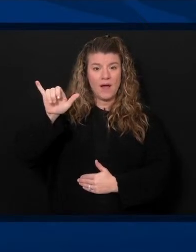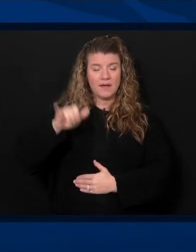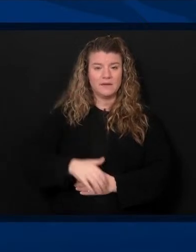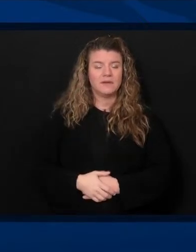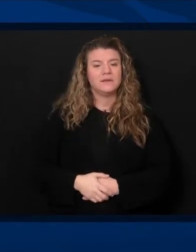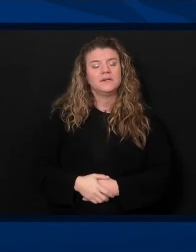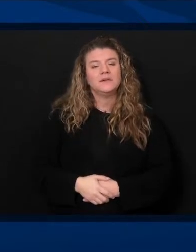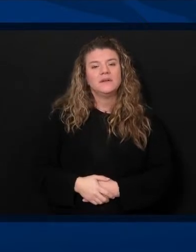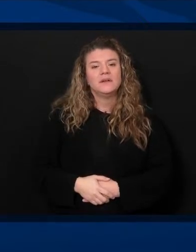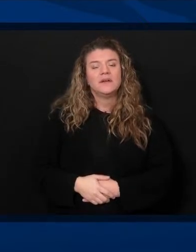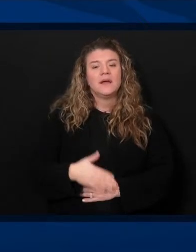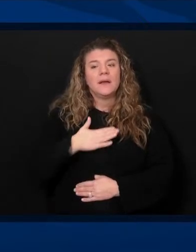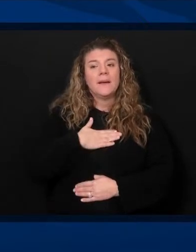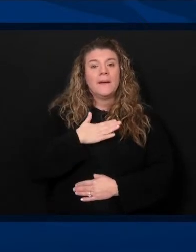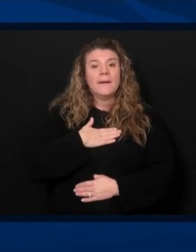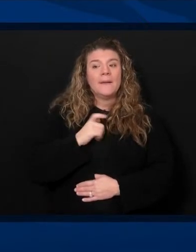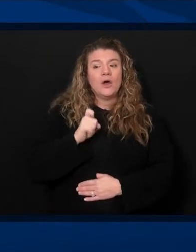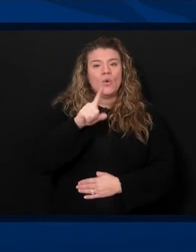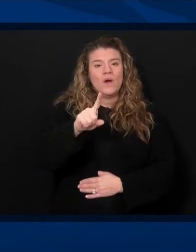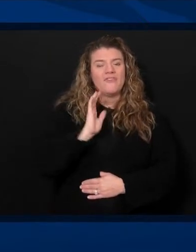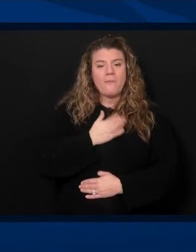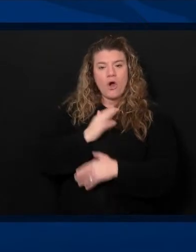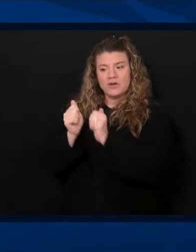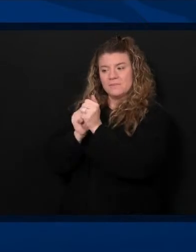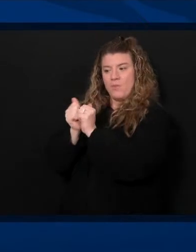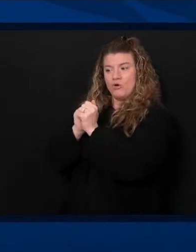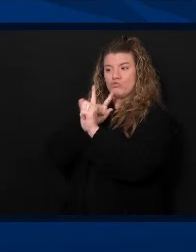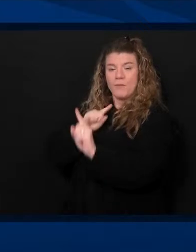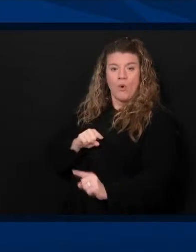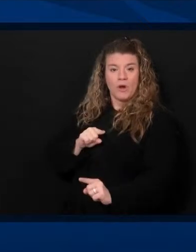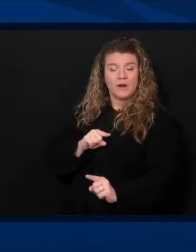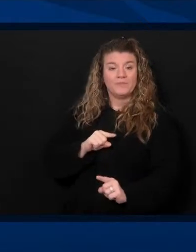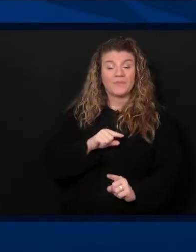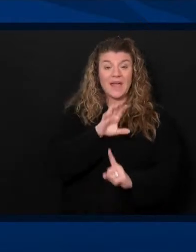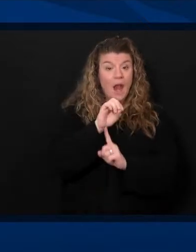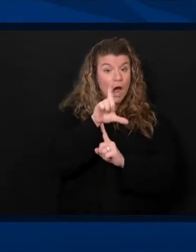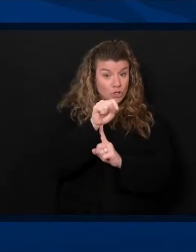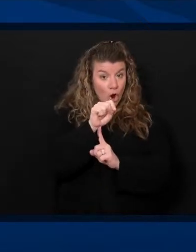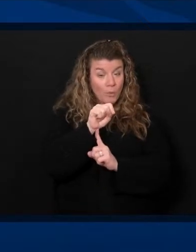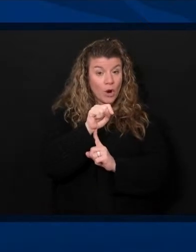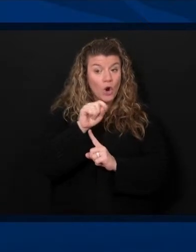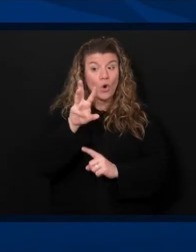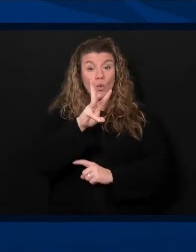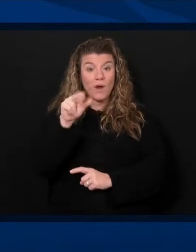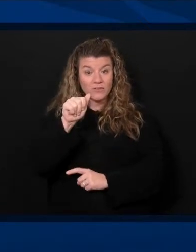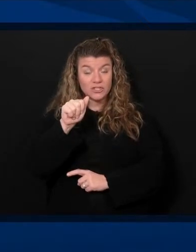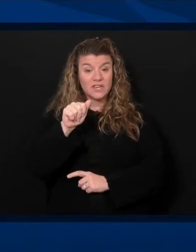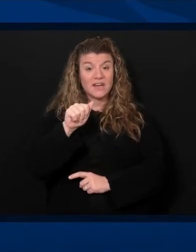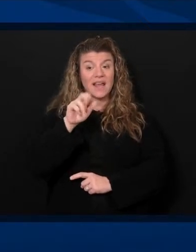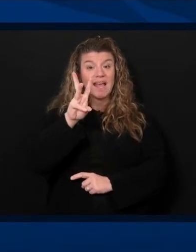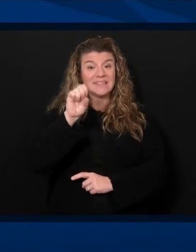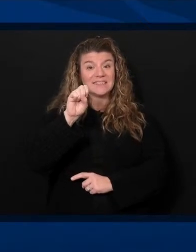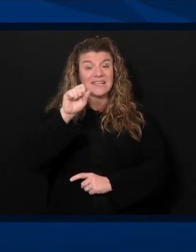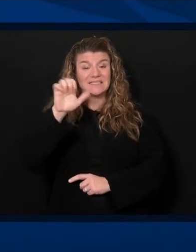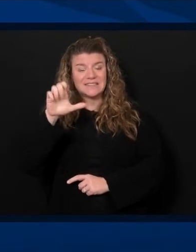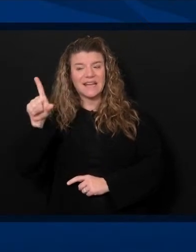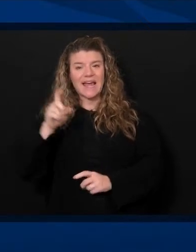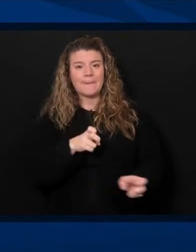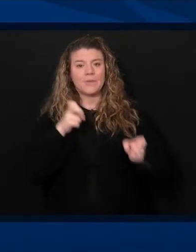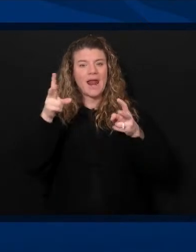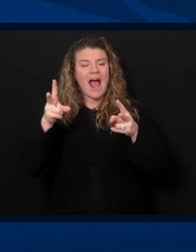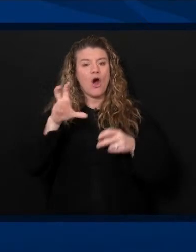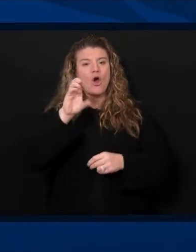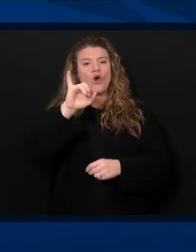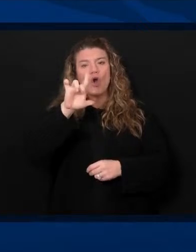Governor, this question comes from our sports reporter. Back in October, the West Virginia SSAC put out COVID